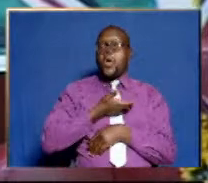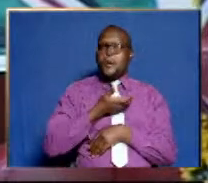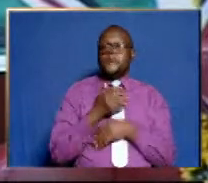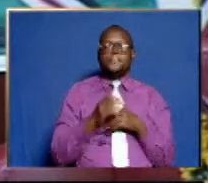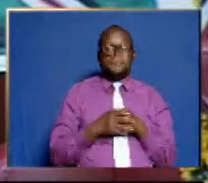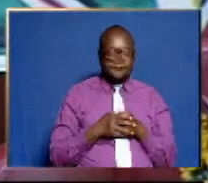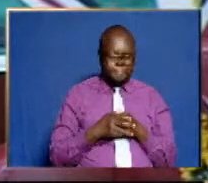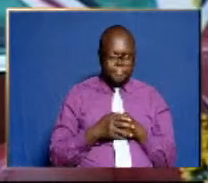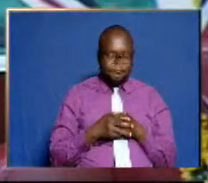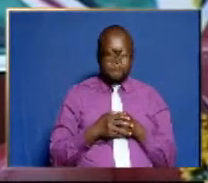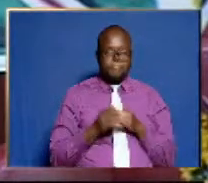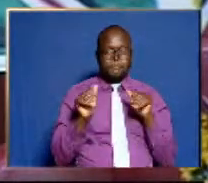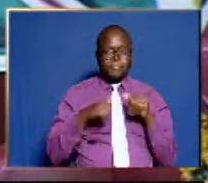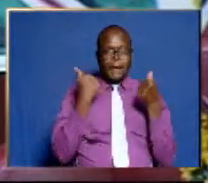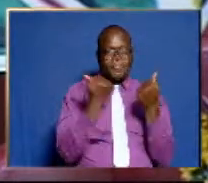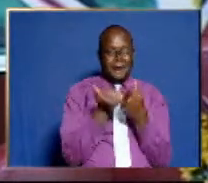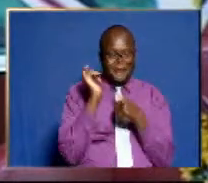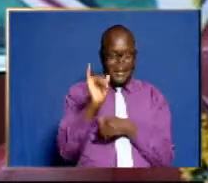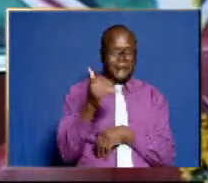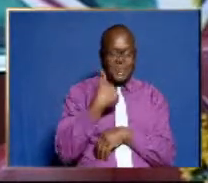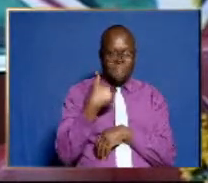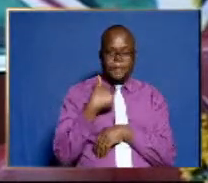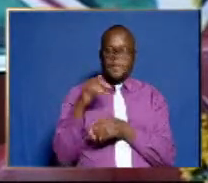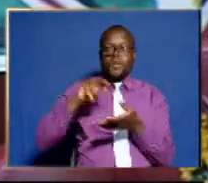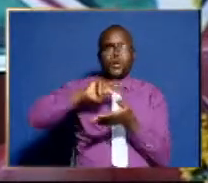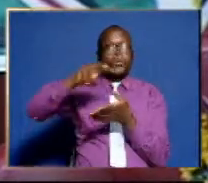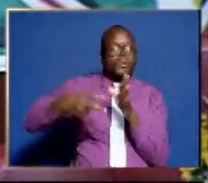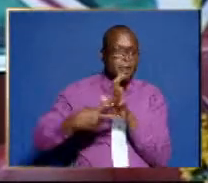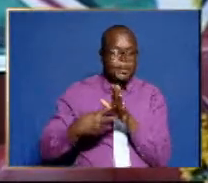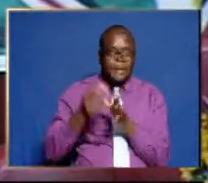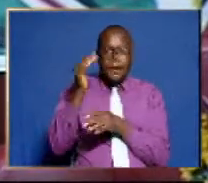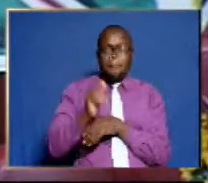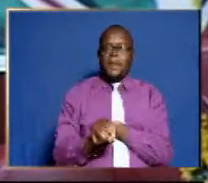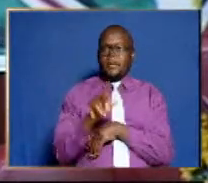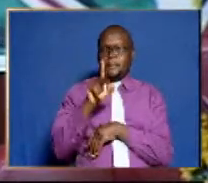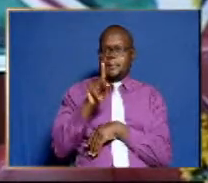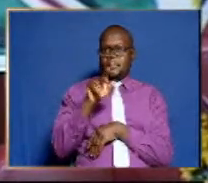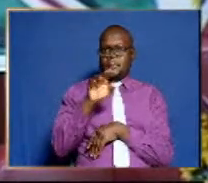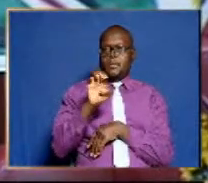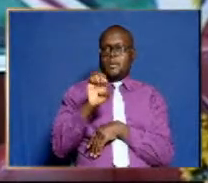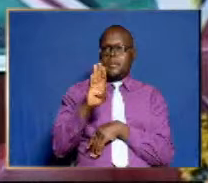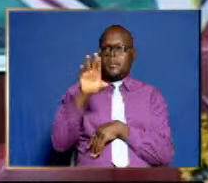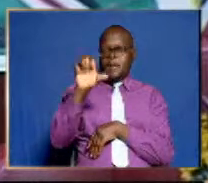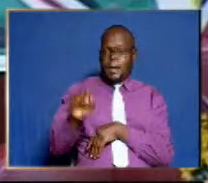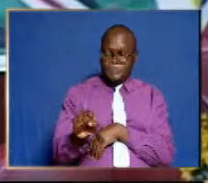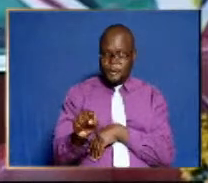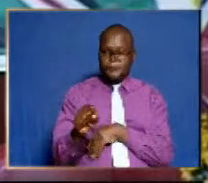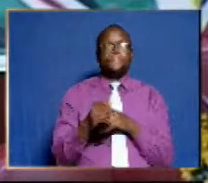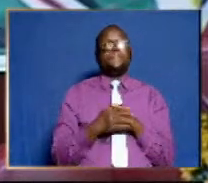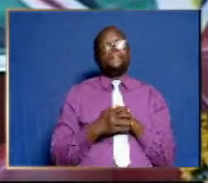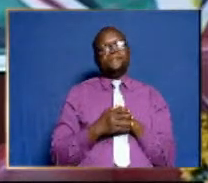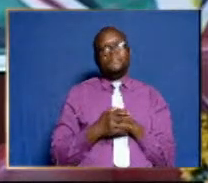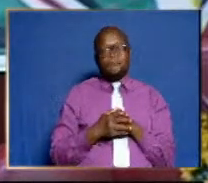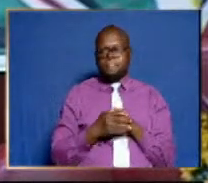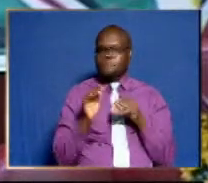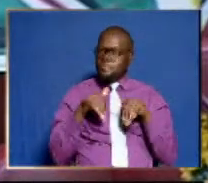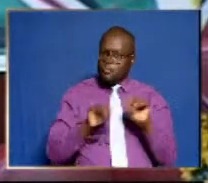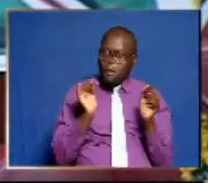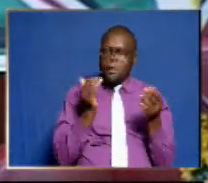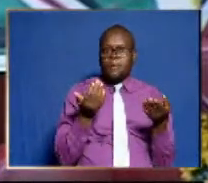inspections agents that have been contracted by KBC under the pre-export verification of